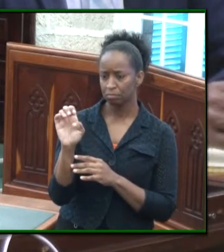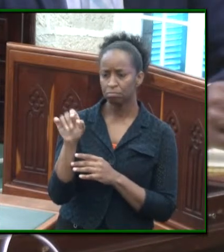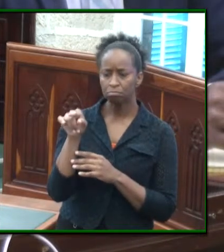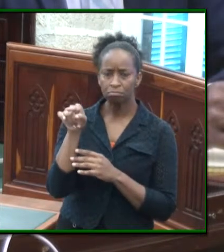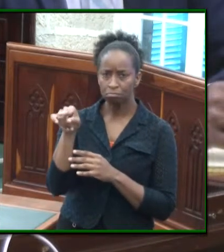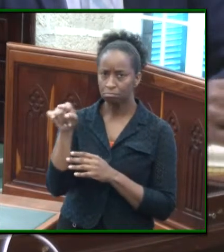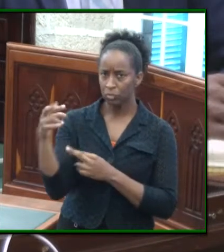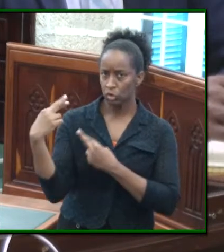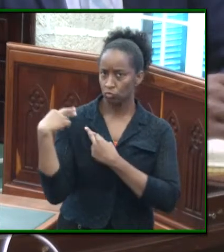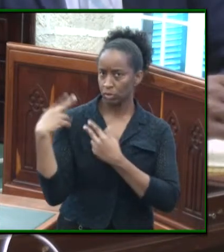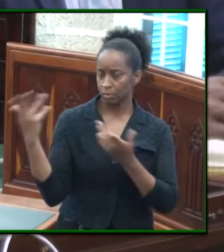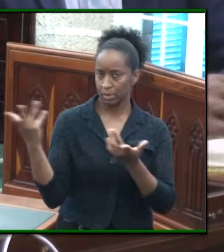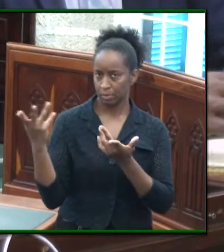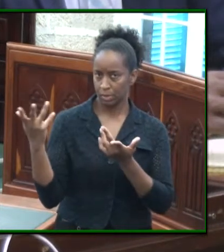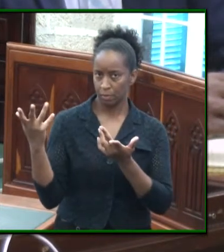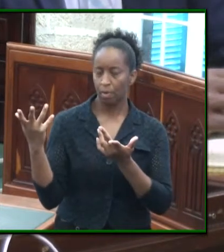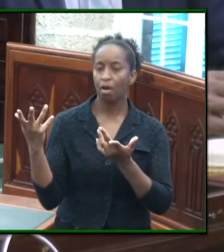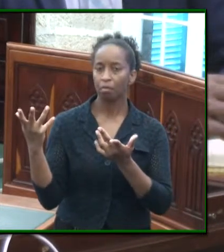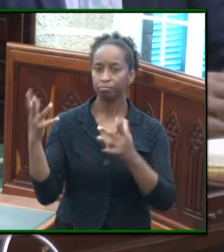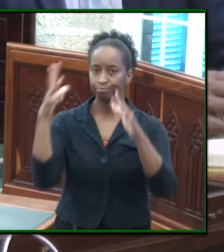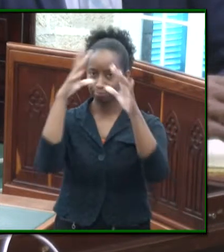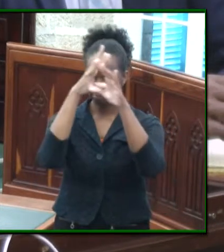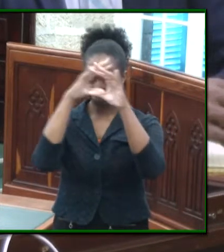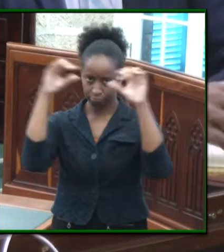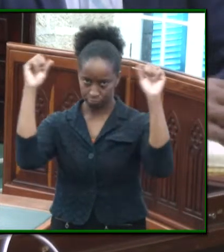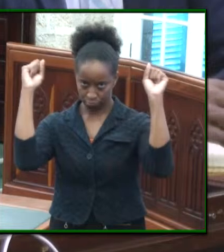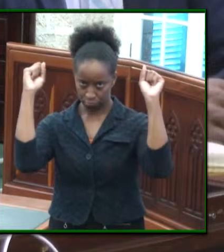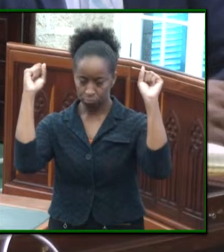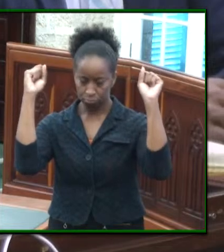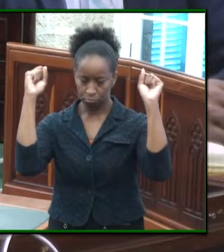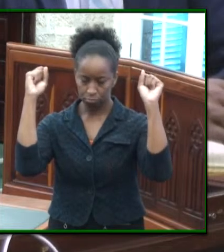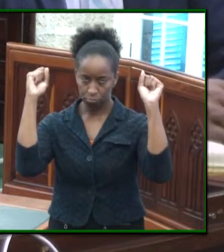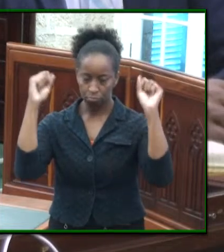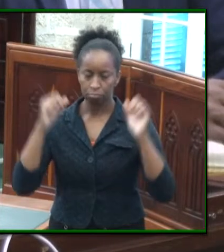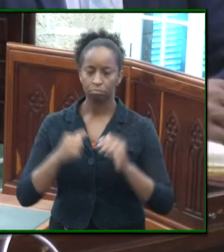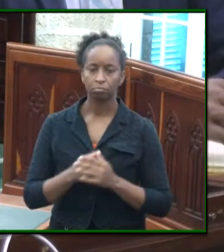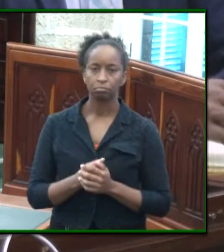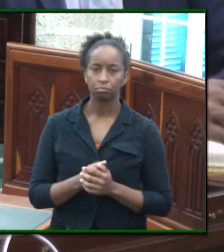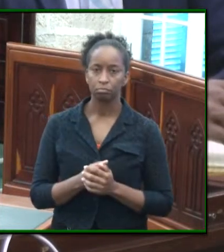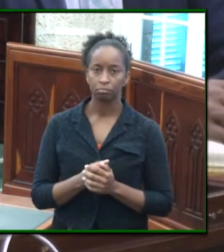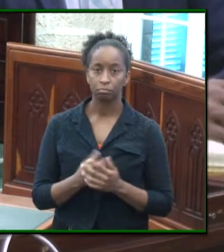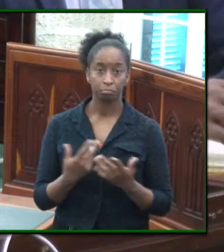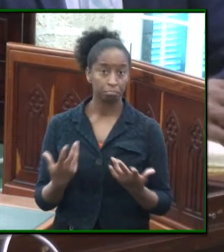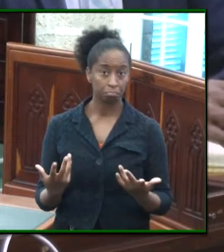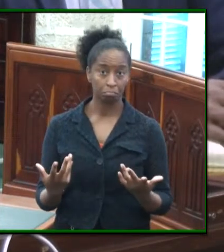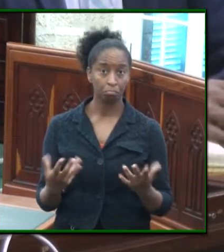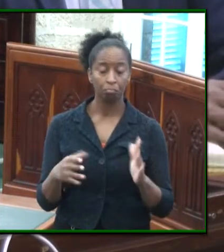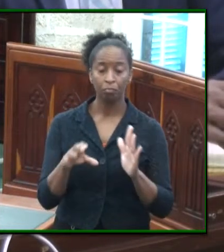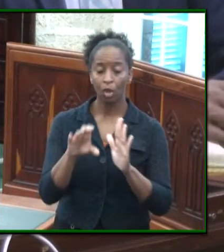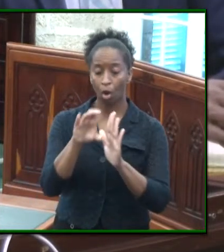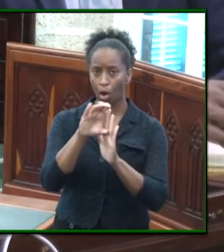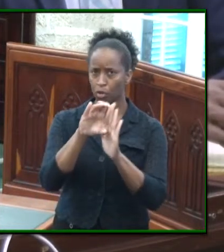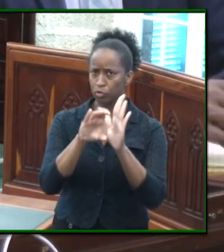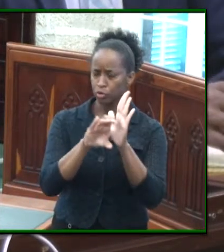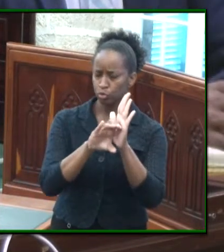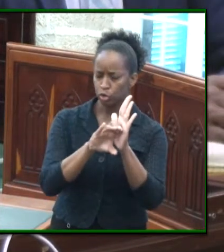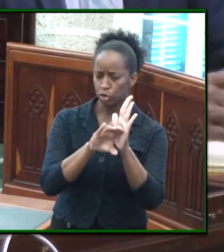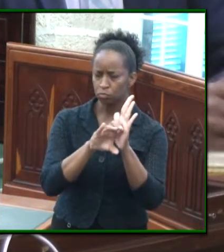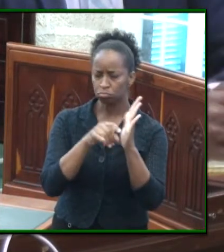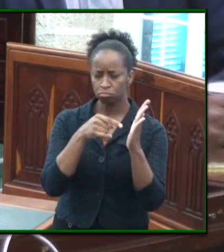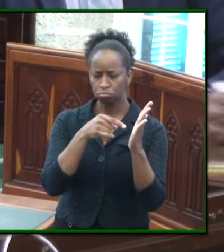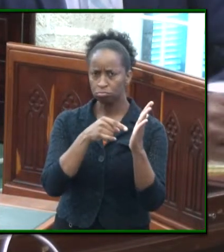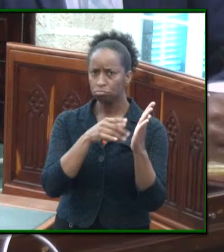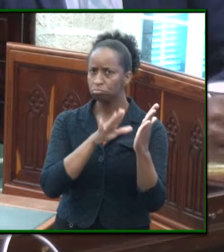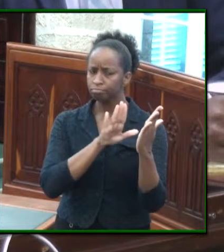that one expects to see in constitutions. It provides for a parliament.